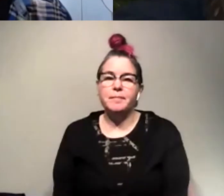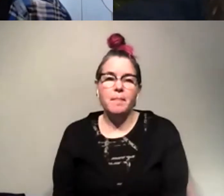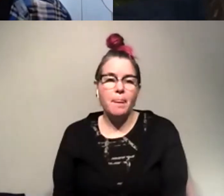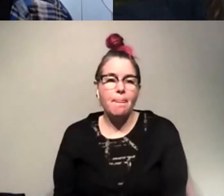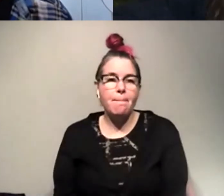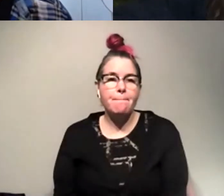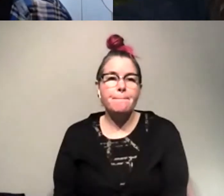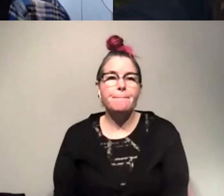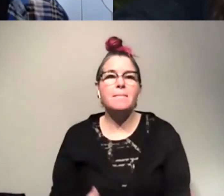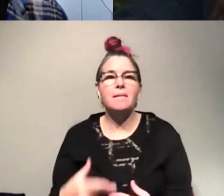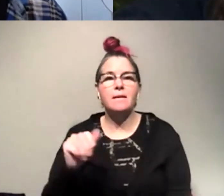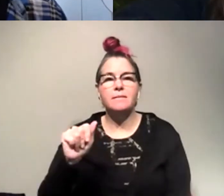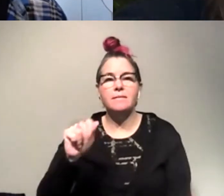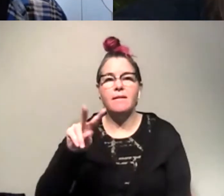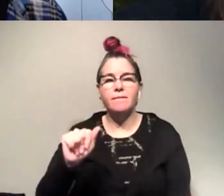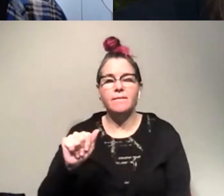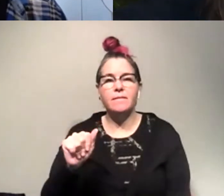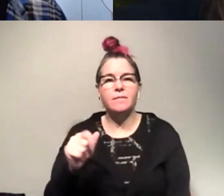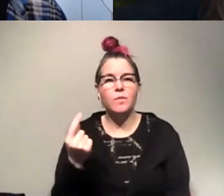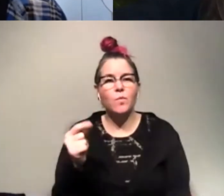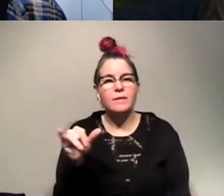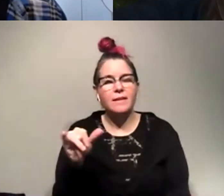question is from Ava. What's it like having a lab at Harvard?